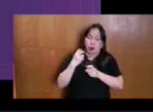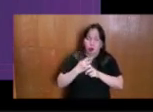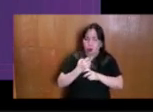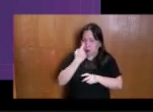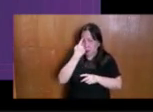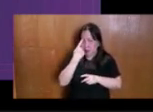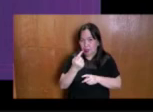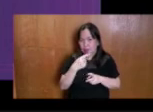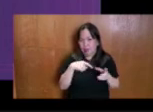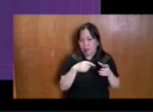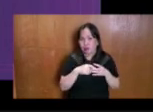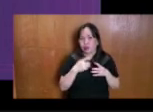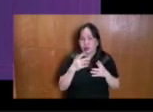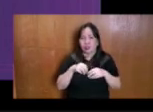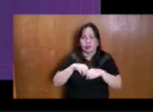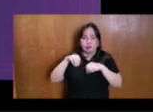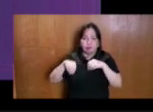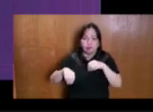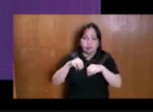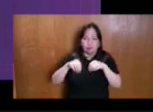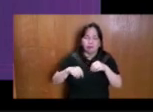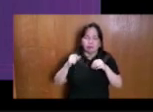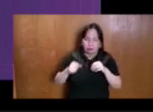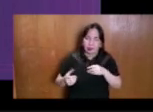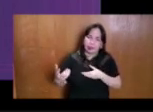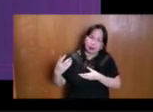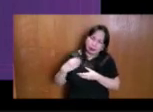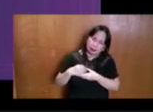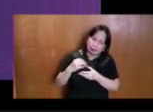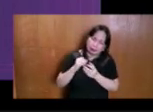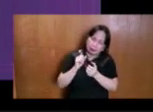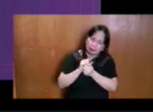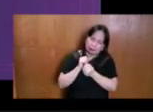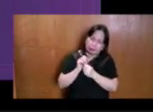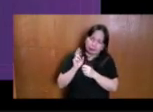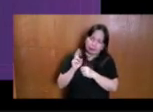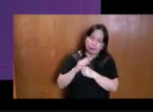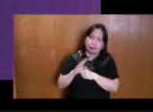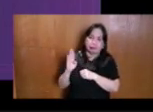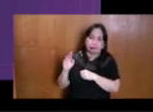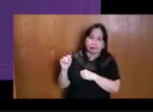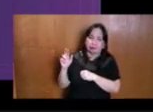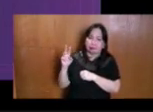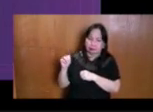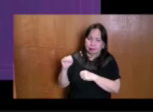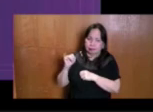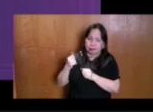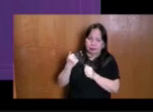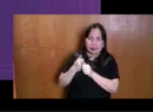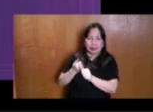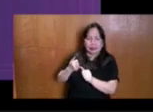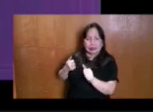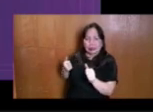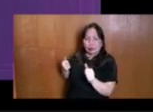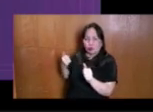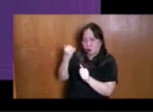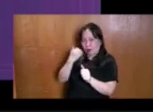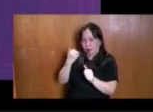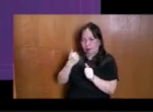And this is where the agriculture part will come in, among others, because still BARM is pretty much